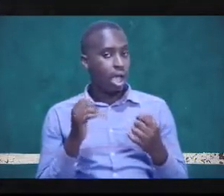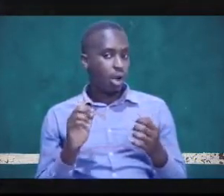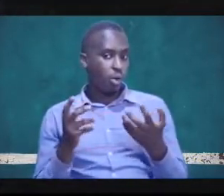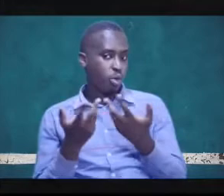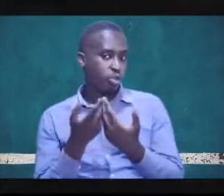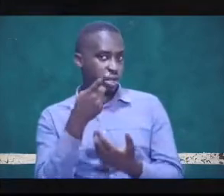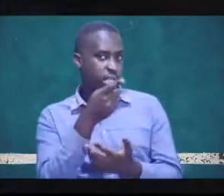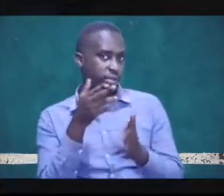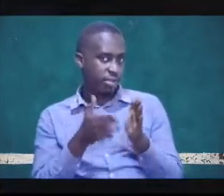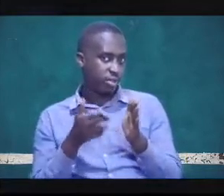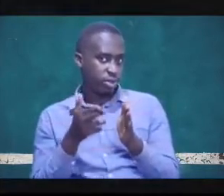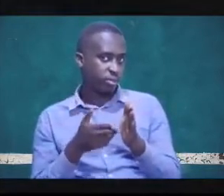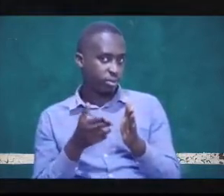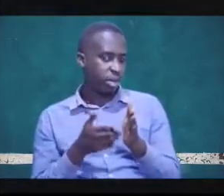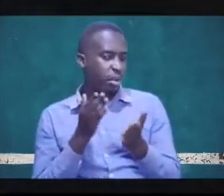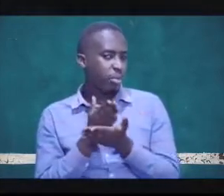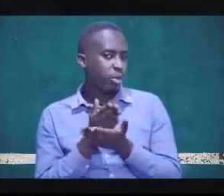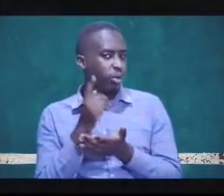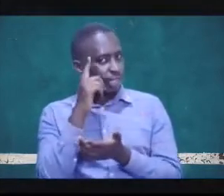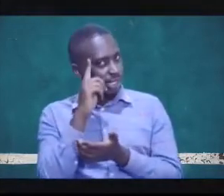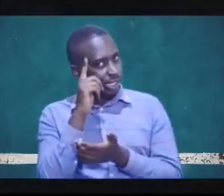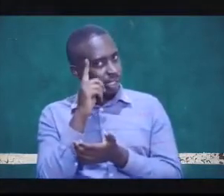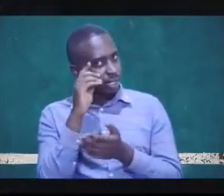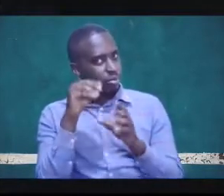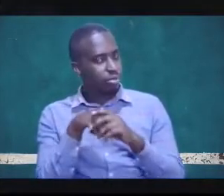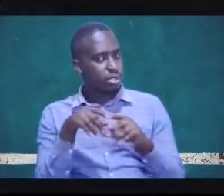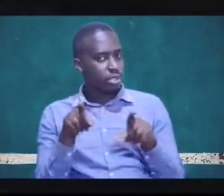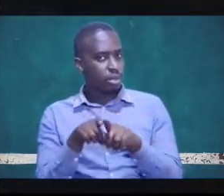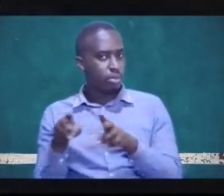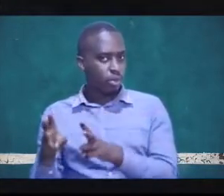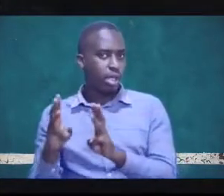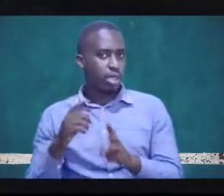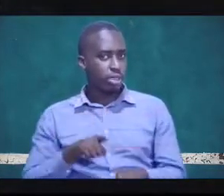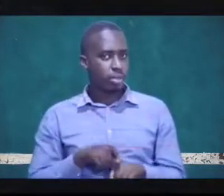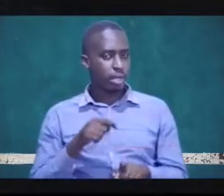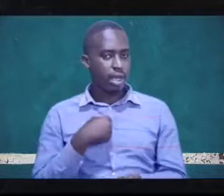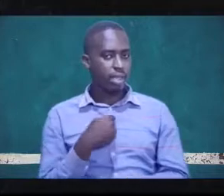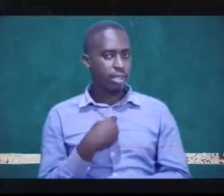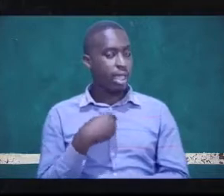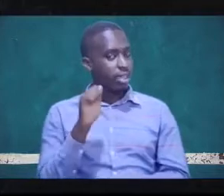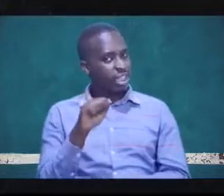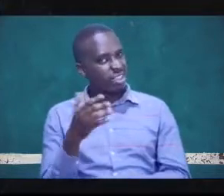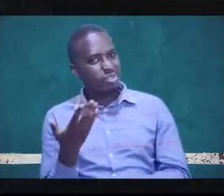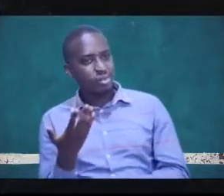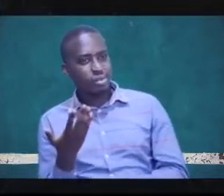the video. Did you think in the same way as me?